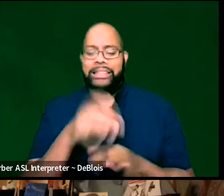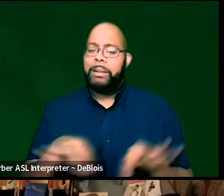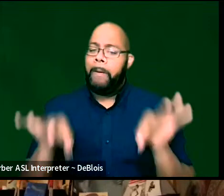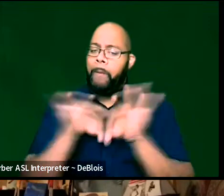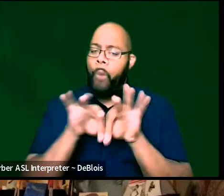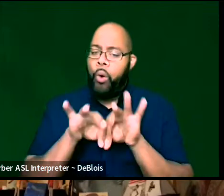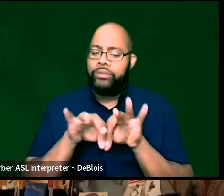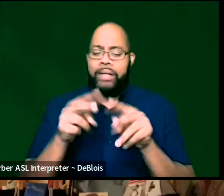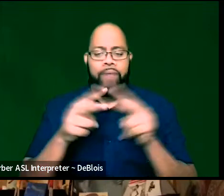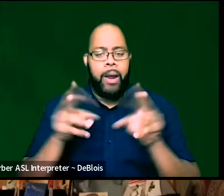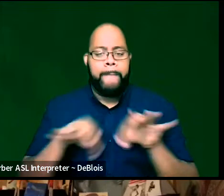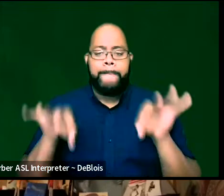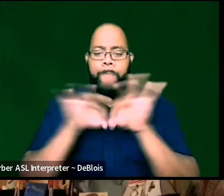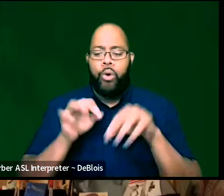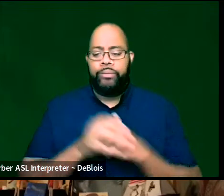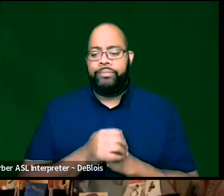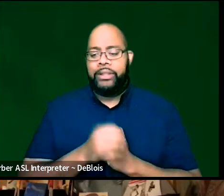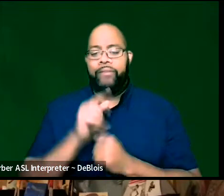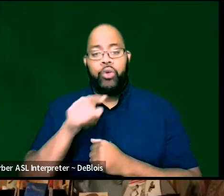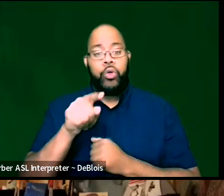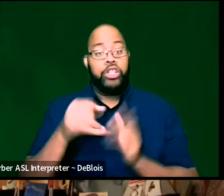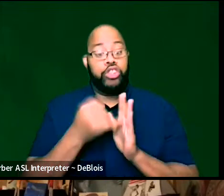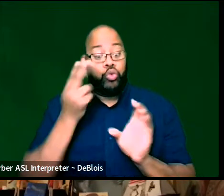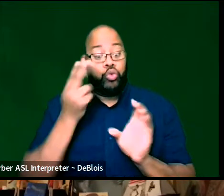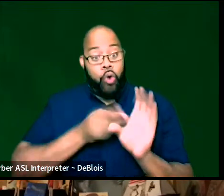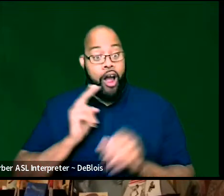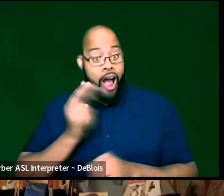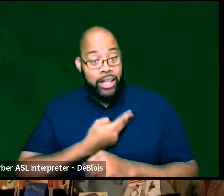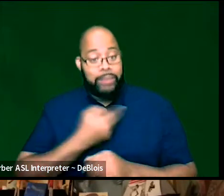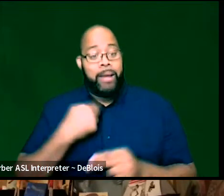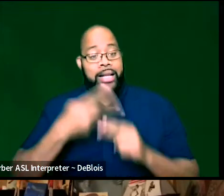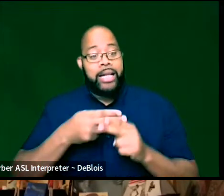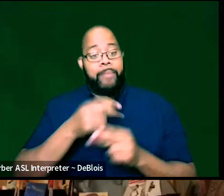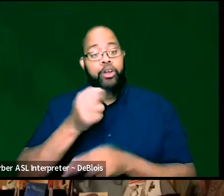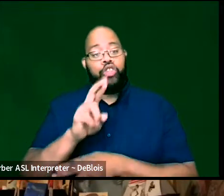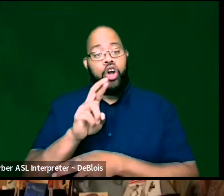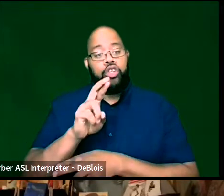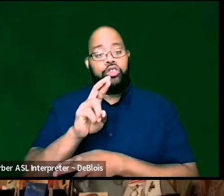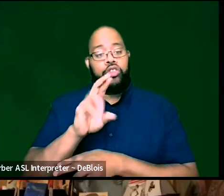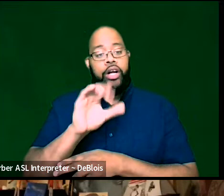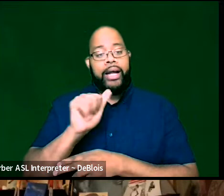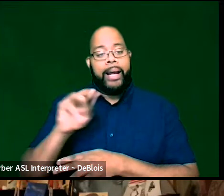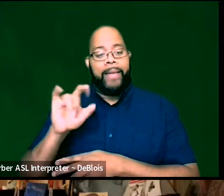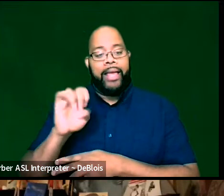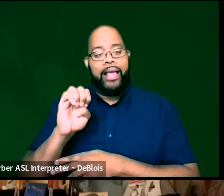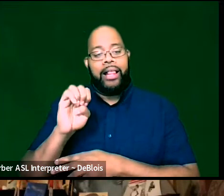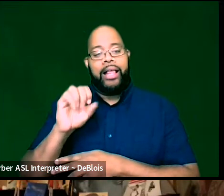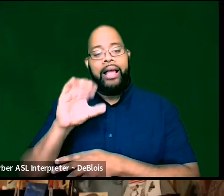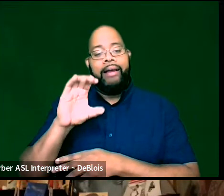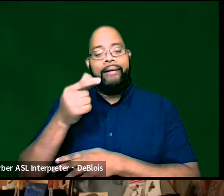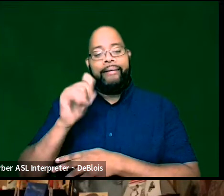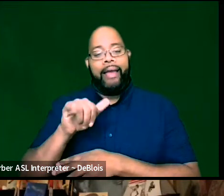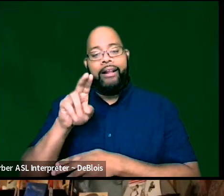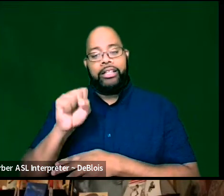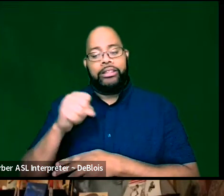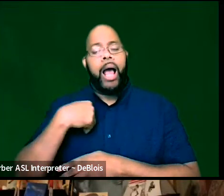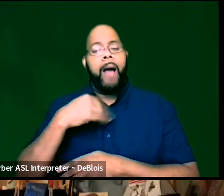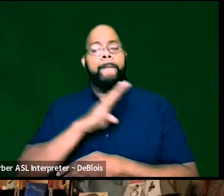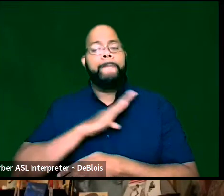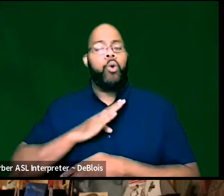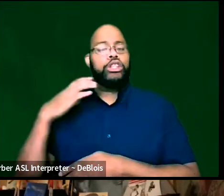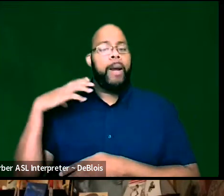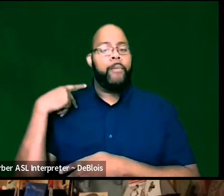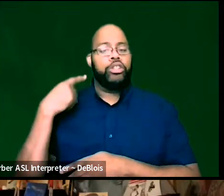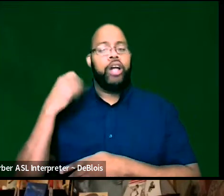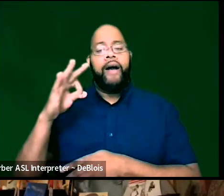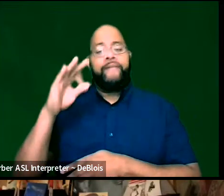important, so important. If you are just joining us, my name is Dr. Camille Gaynus. I am the board chair of Black and Marine Science.